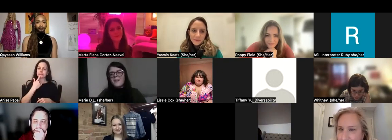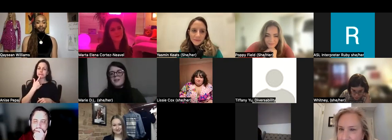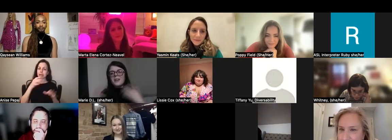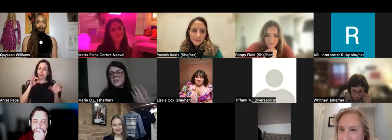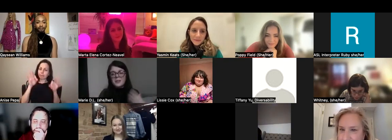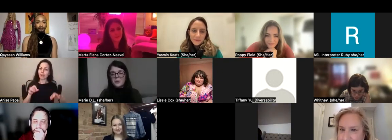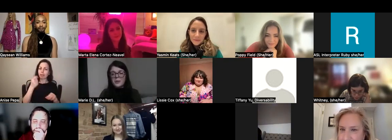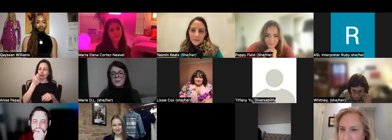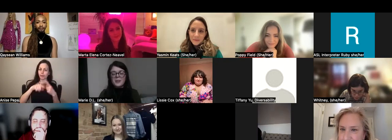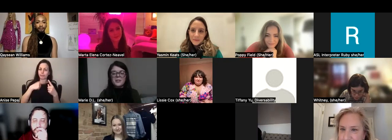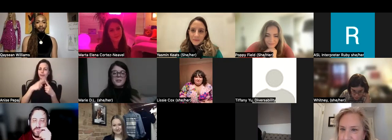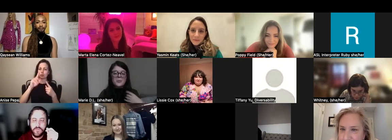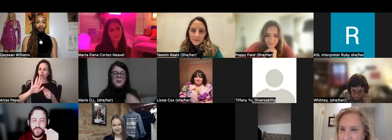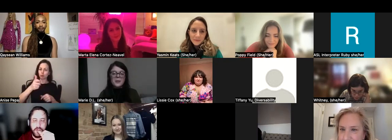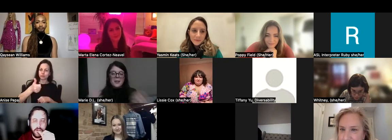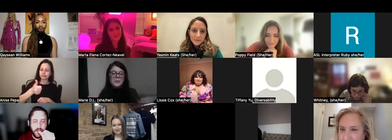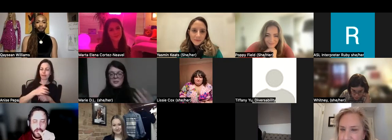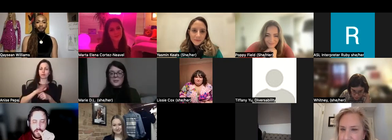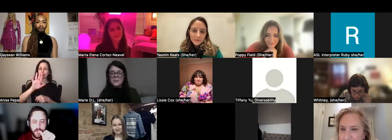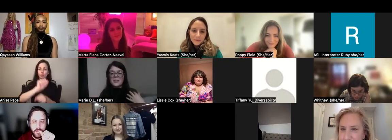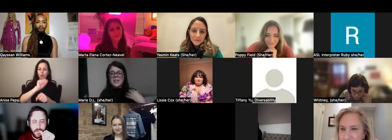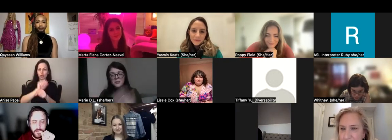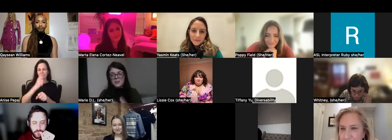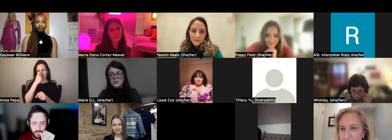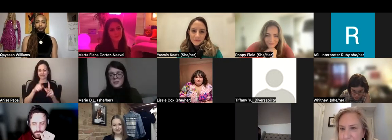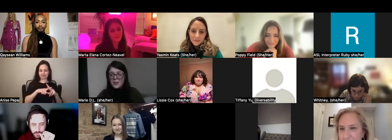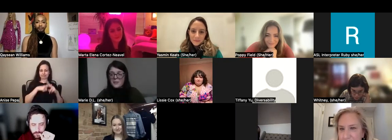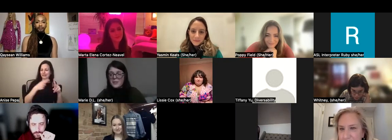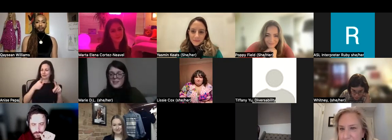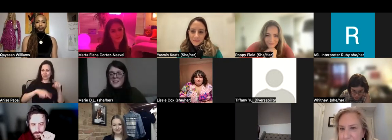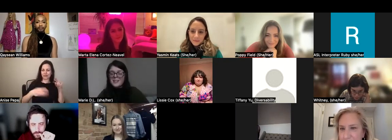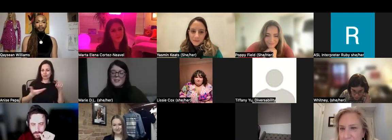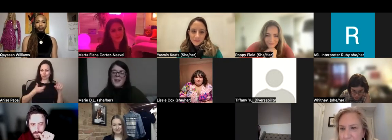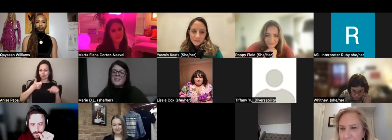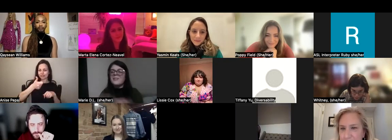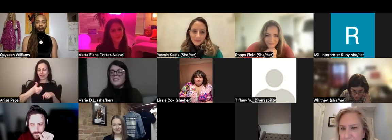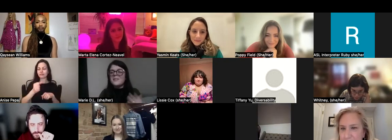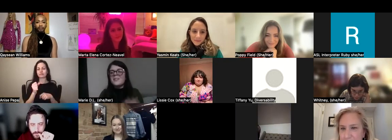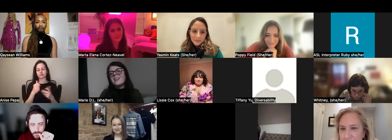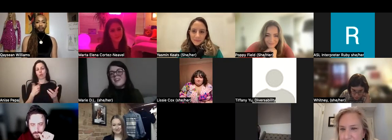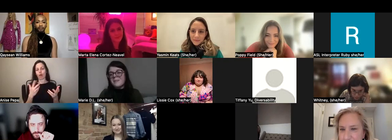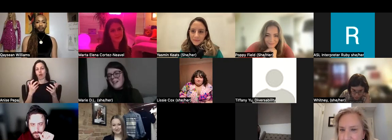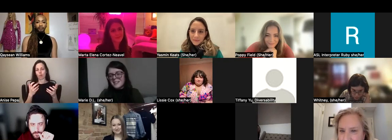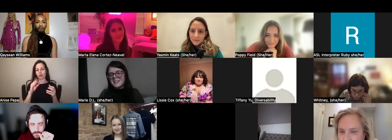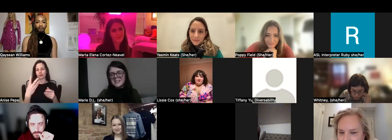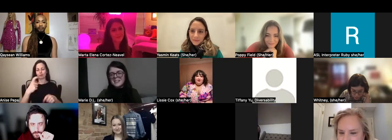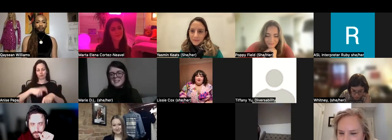about you and your work, because you weren't able to really introduce yourself in the beginning. So I would love to give you that time